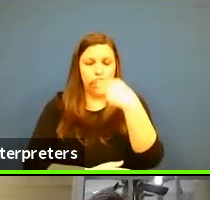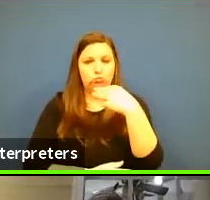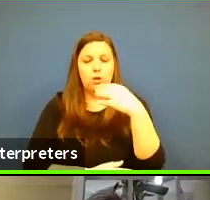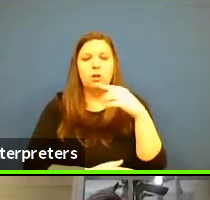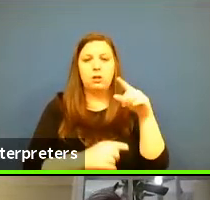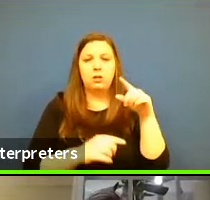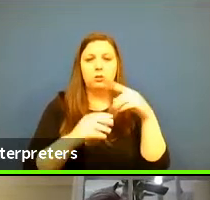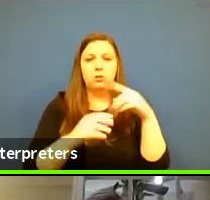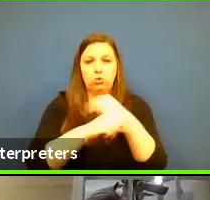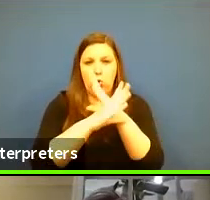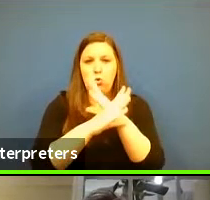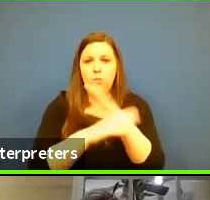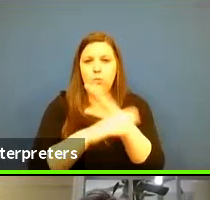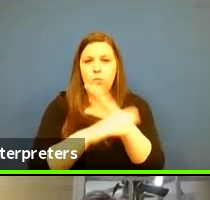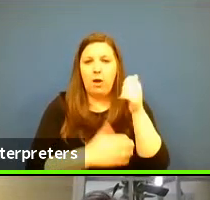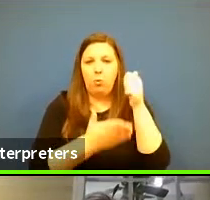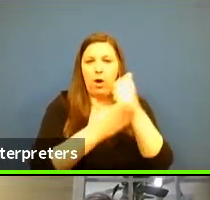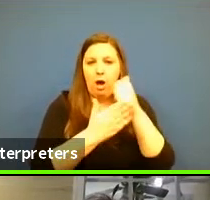problem.